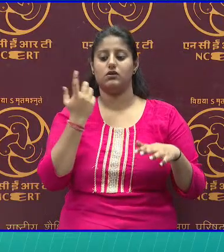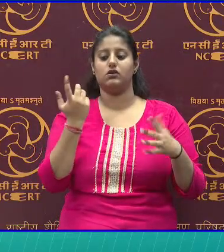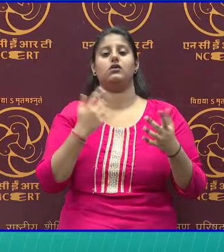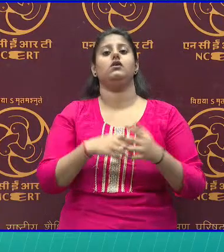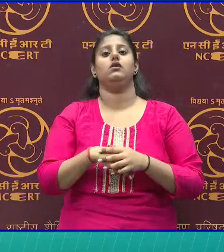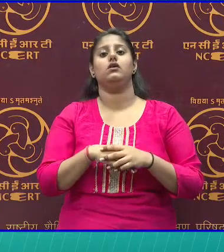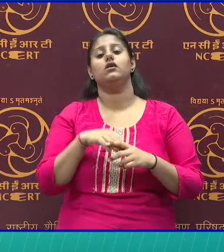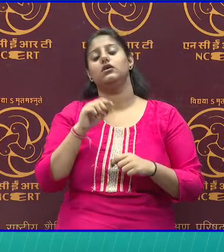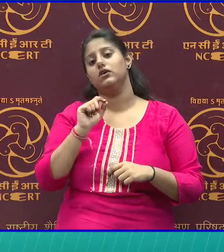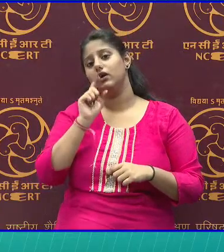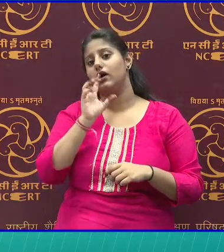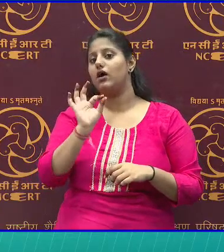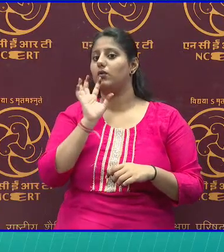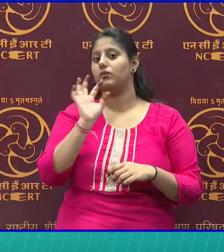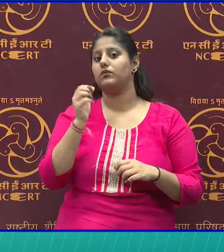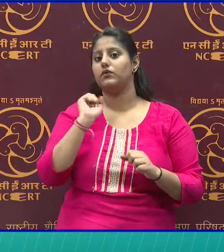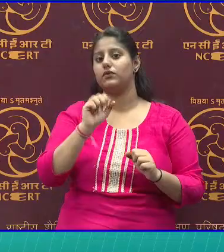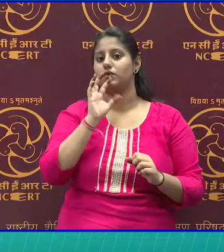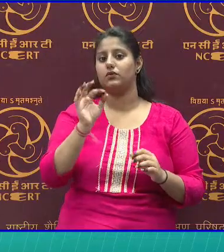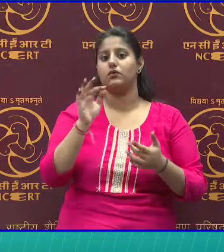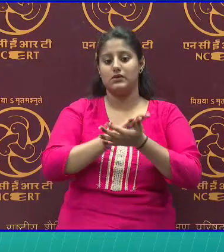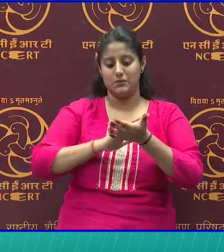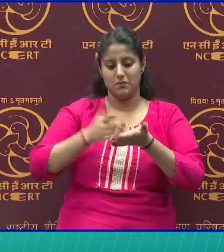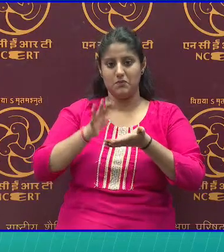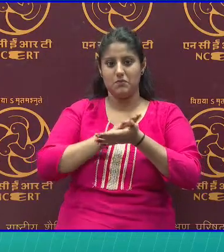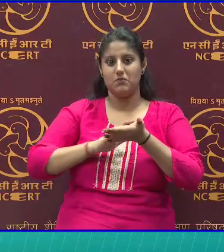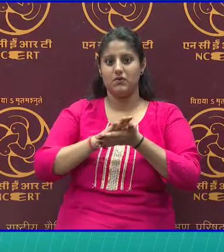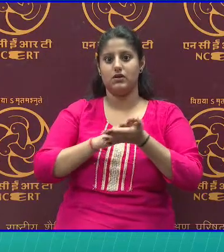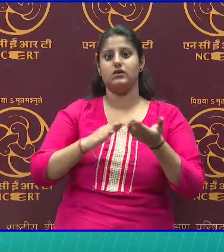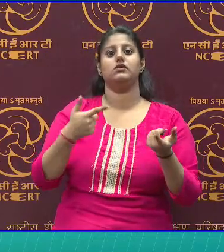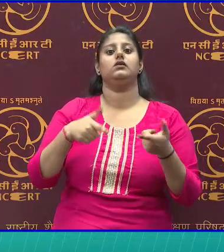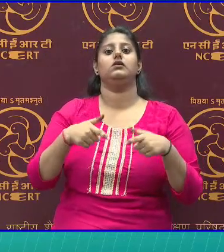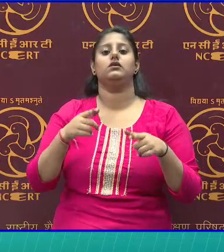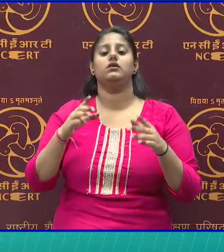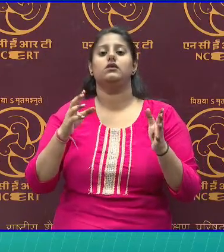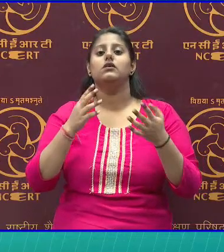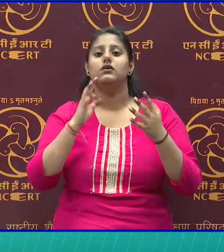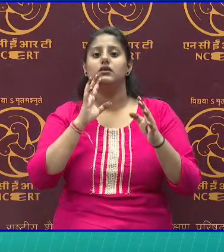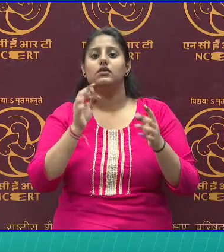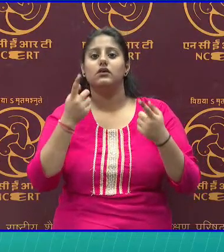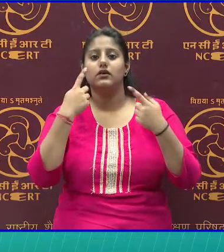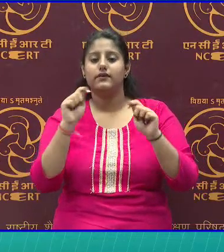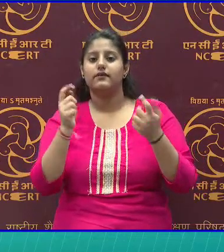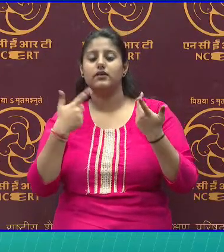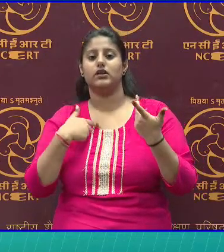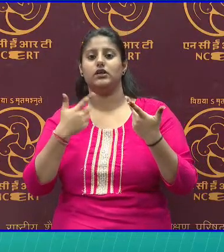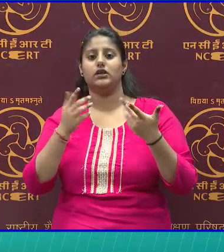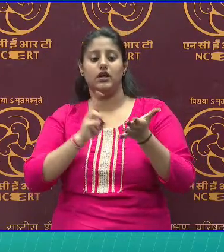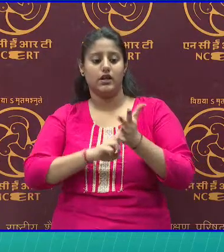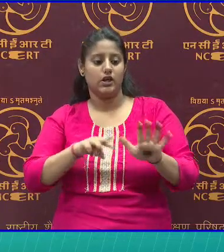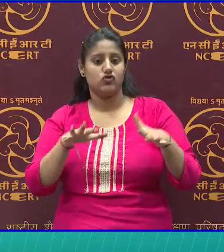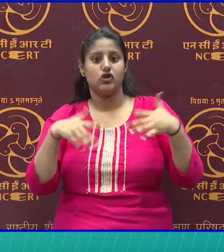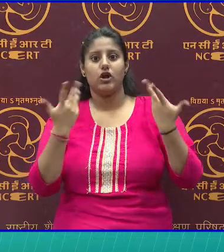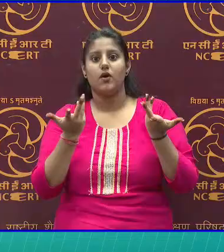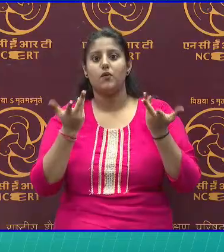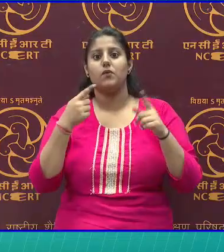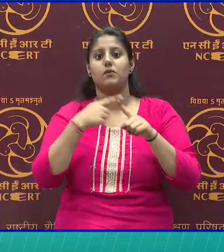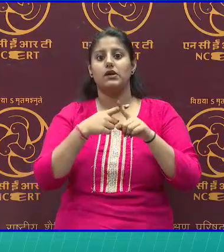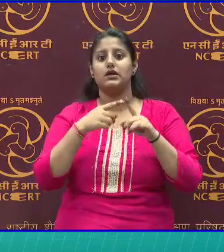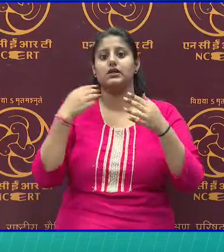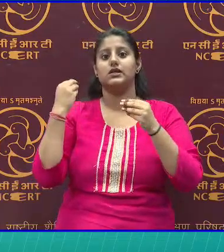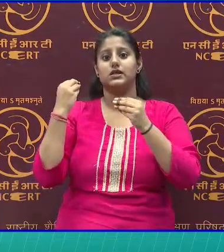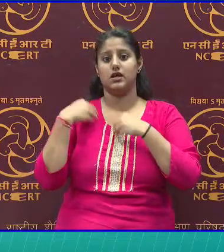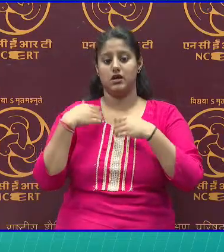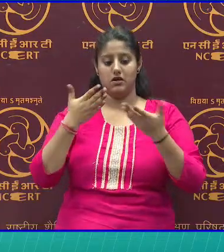well. Yeah, true. This is the basic of it. Like they try to appreciate nature, then automatically they will have that responsible